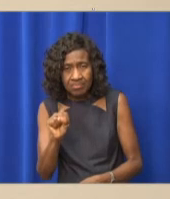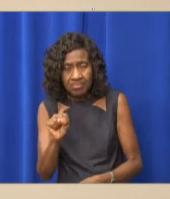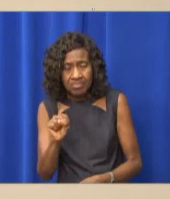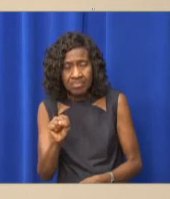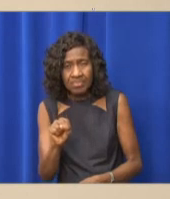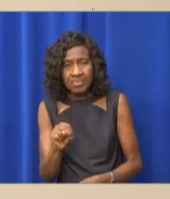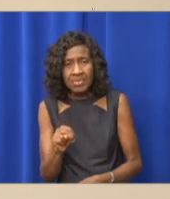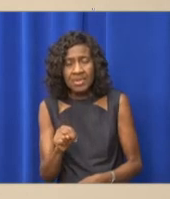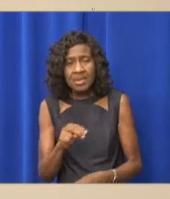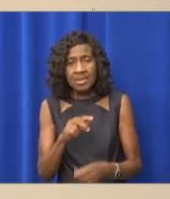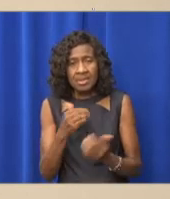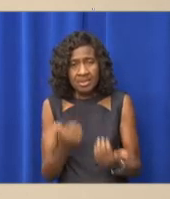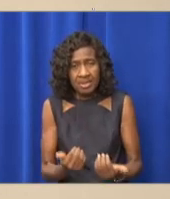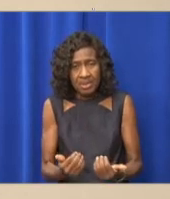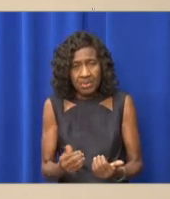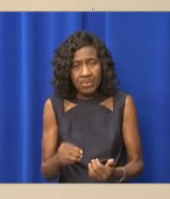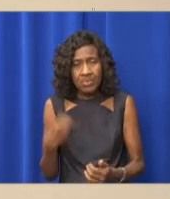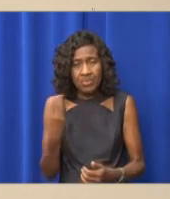2 weeks